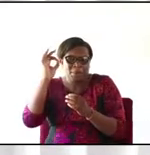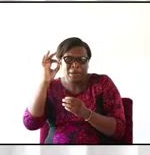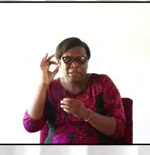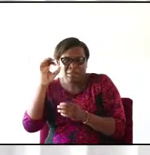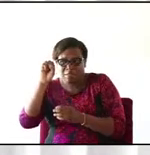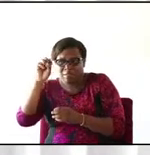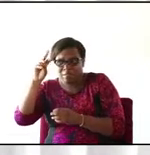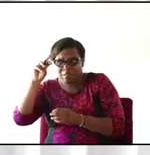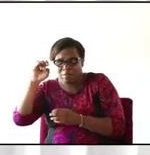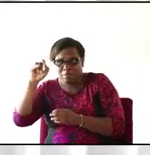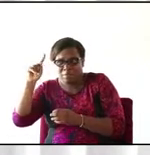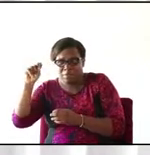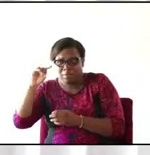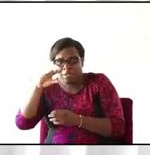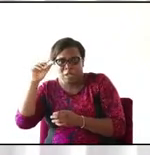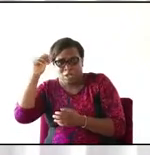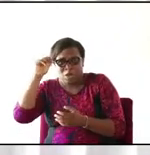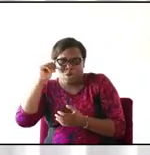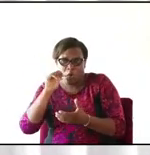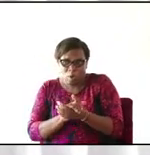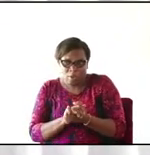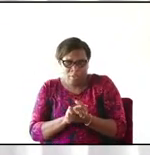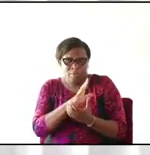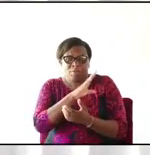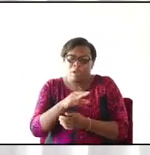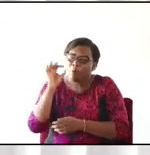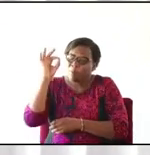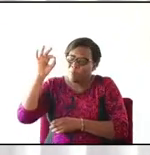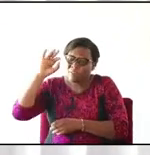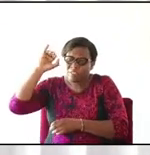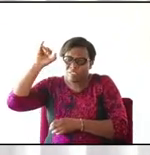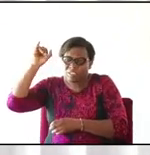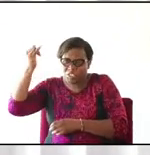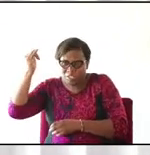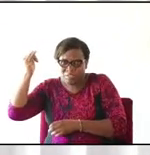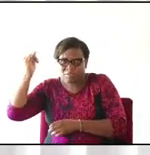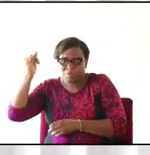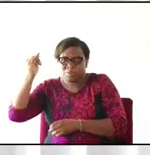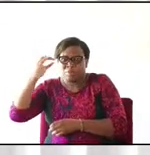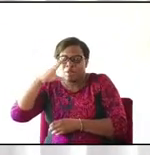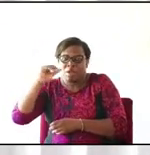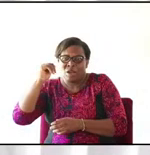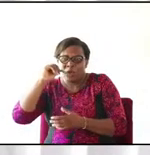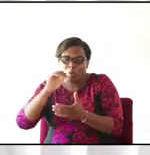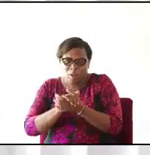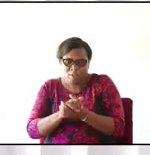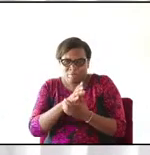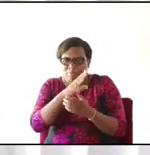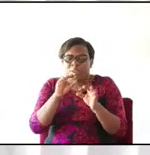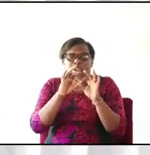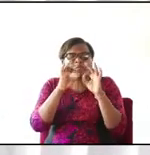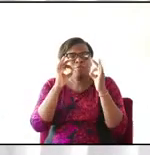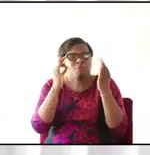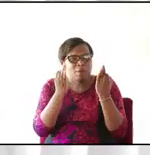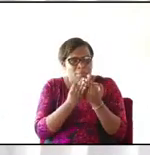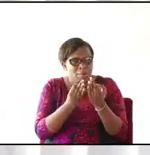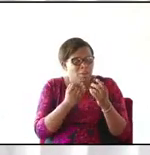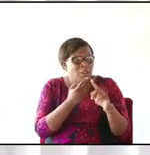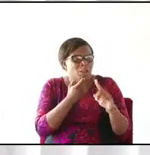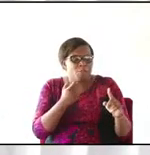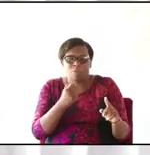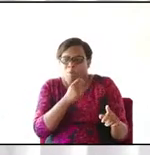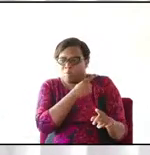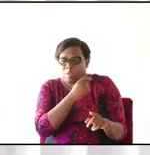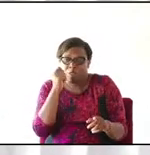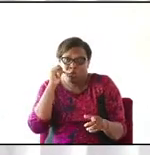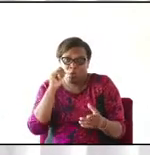Smith and Pastor Jason Anderson and Mrs. Anderson and their families on behalf of my wife, Marcia,